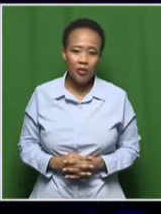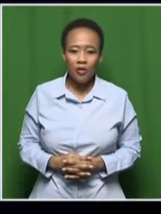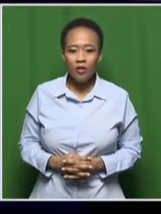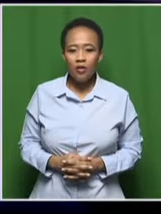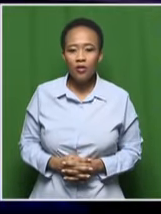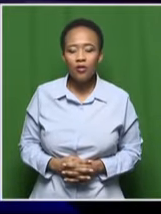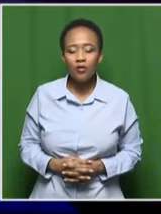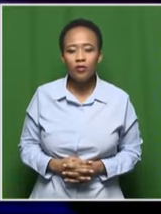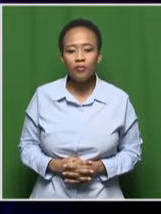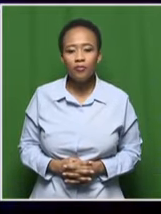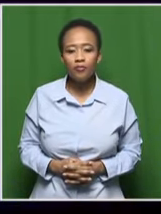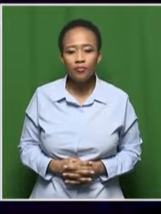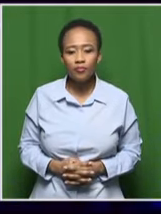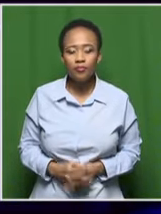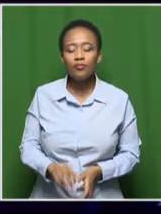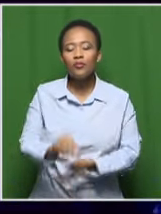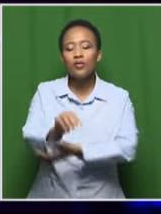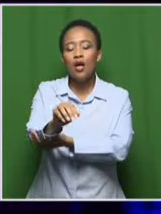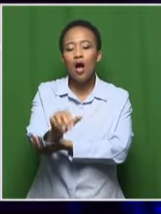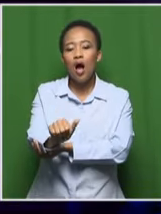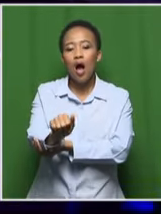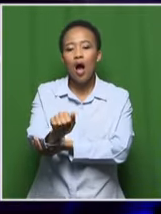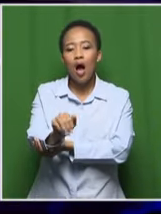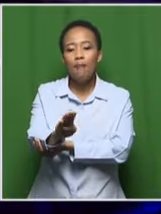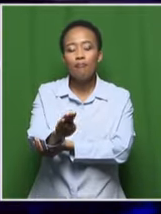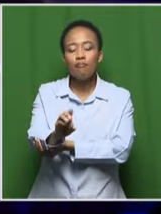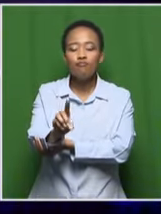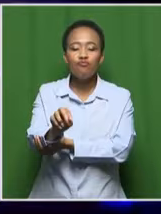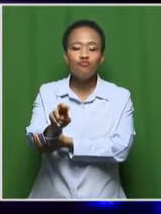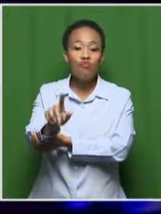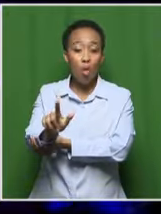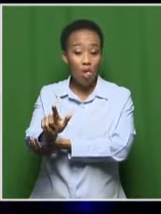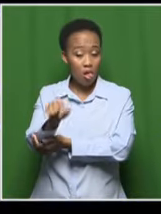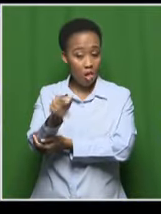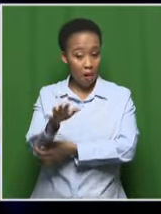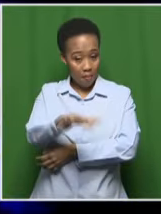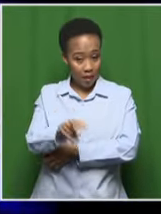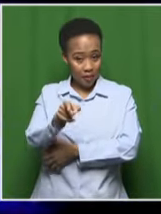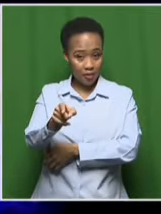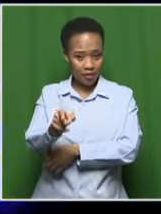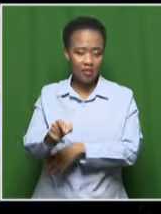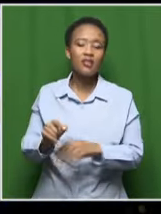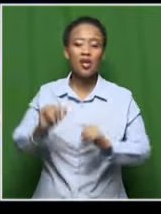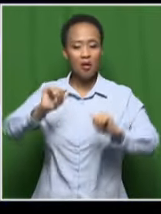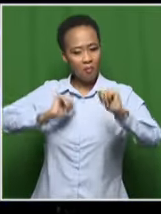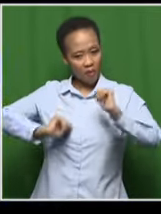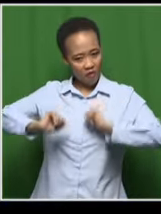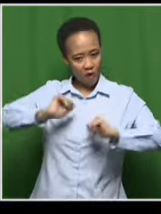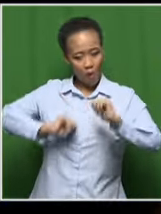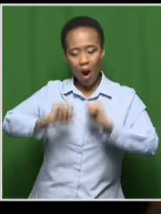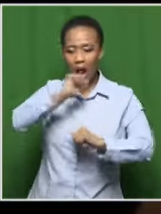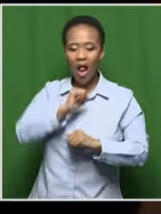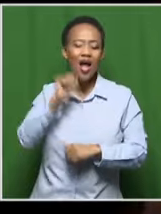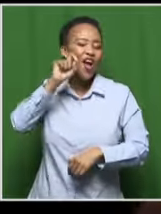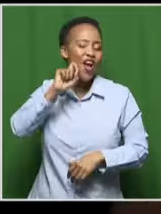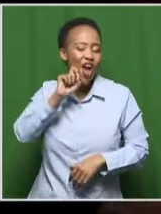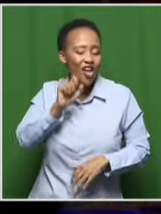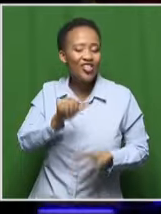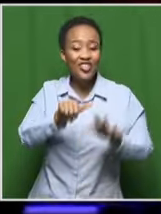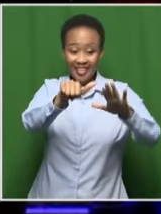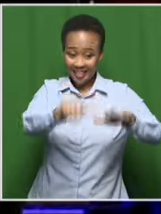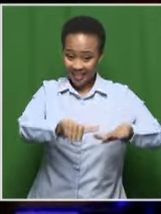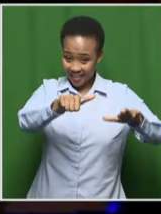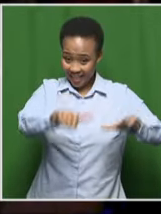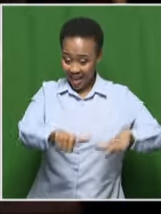It was here where Abdullah Ibrahim first professionally performed at the age of 16. He's now almost 90 years